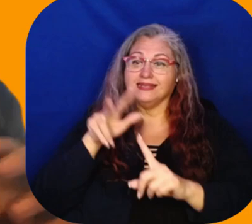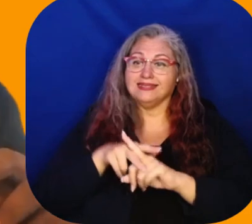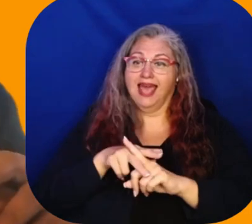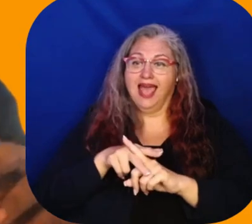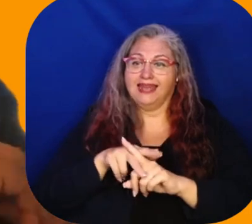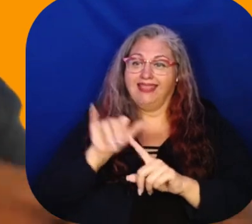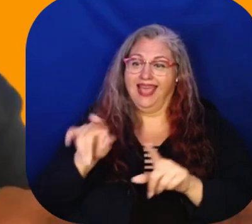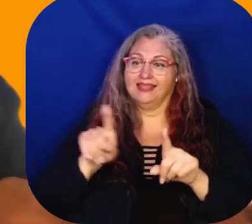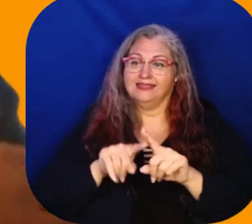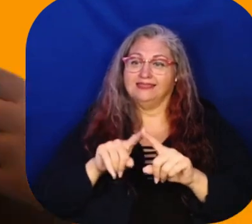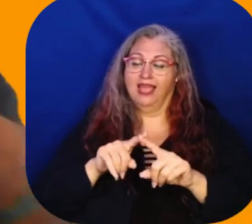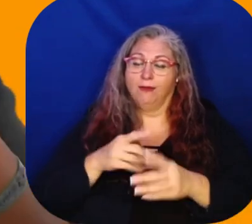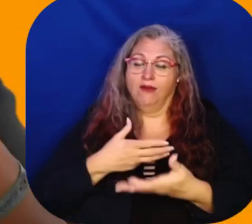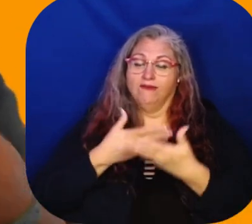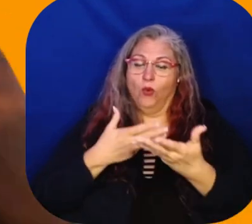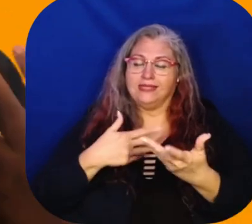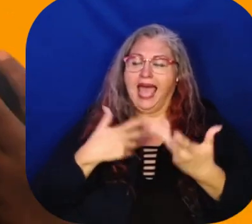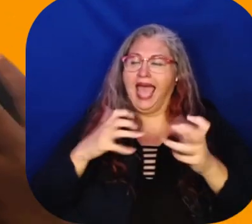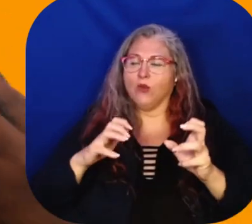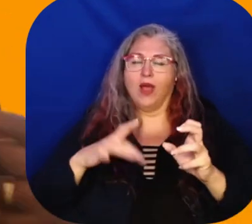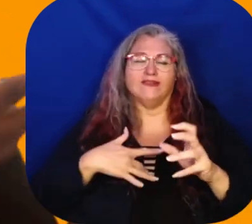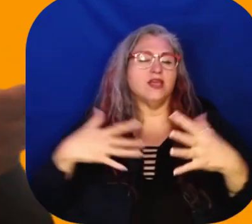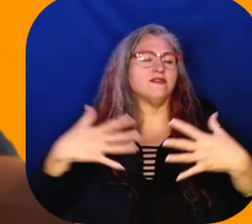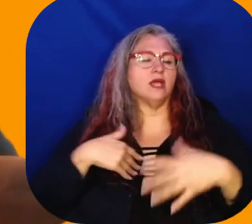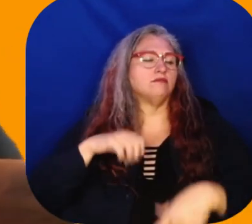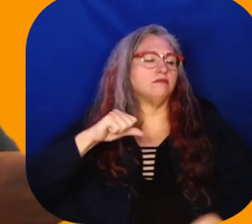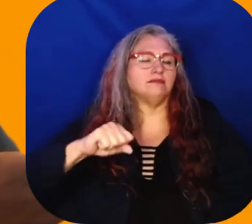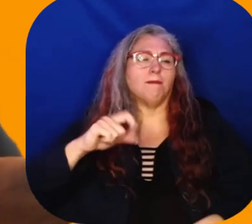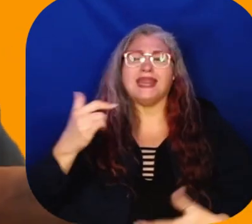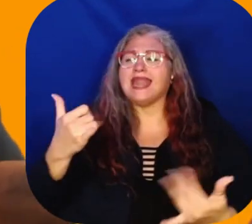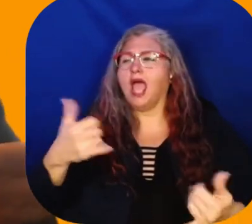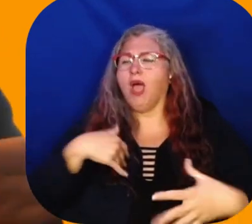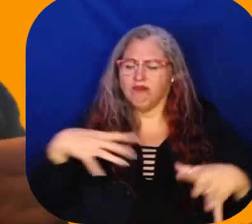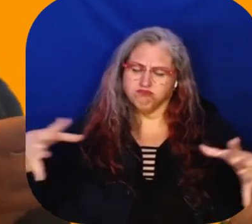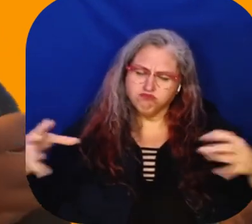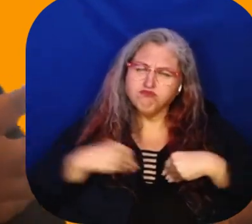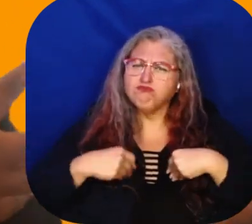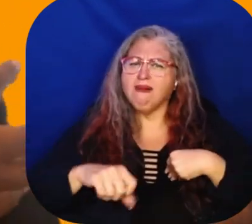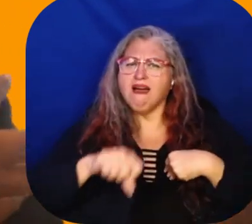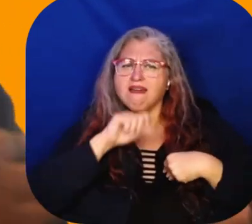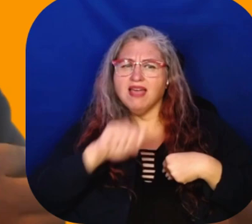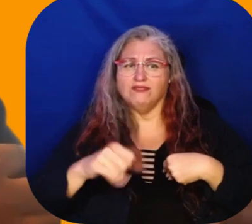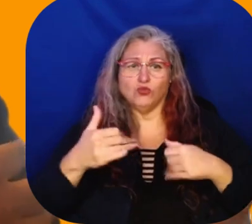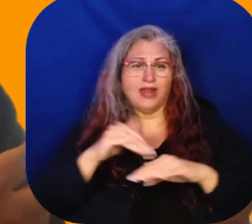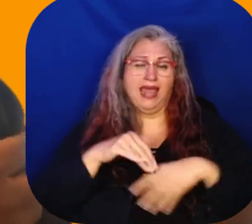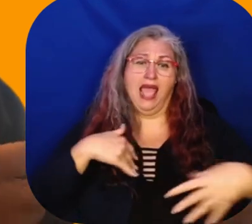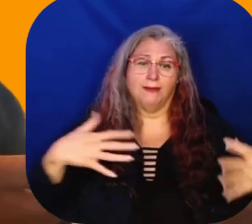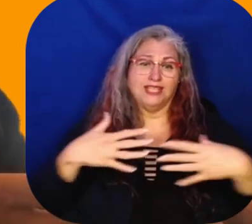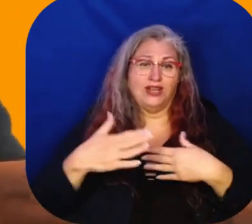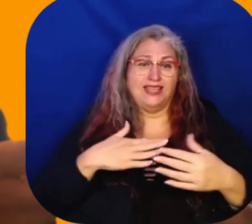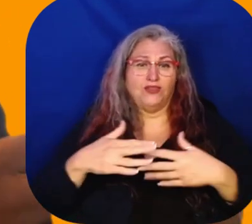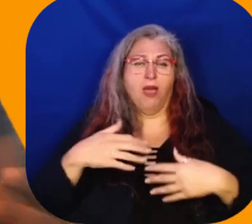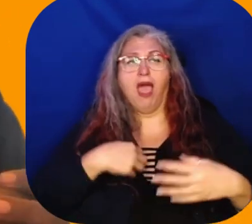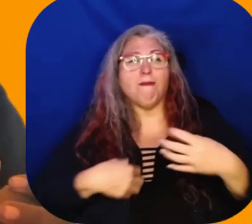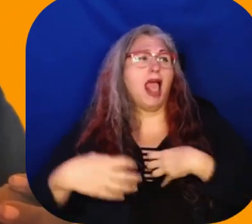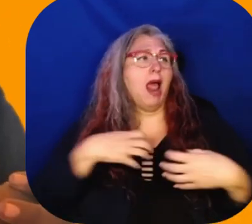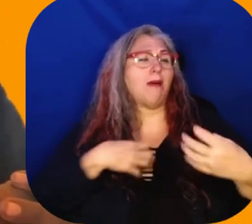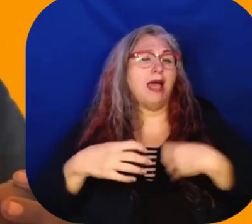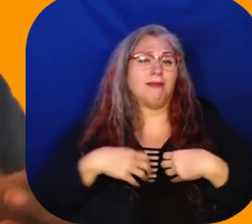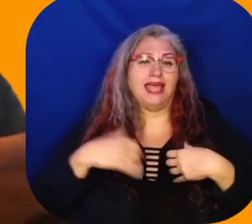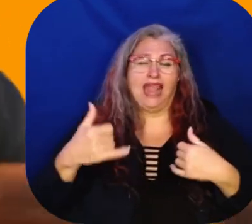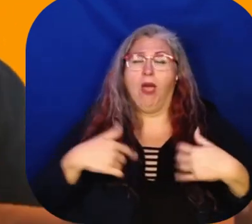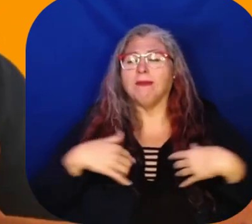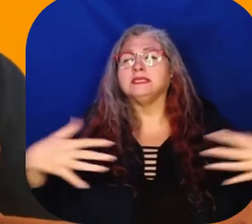never wanted to feel fear. I love it now. I love it. I'm scared tonight, even though I complain about it, like I'm terrified about